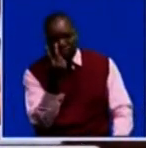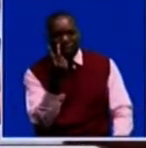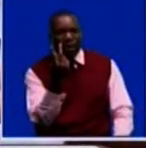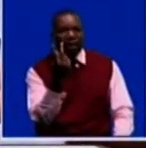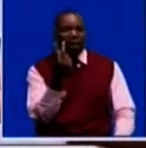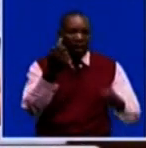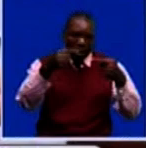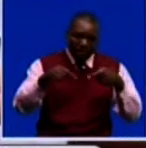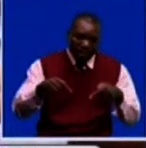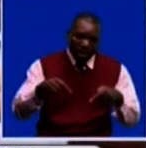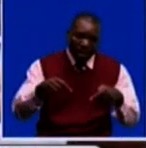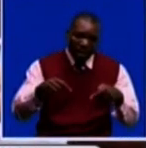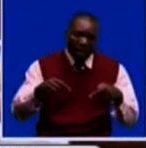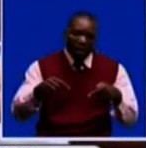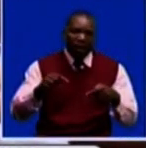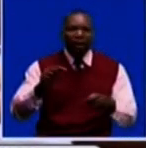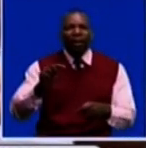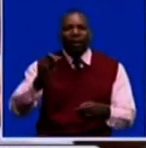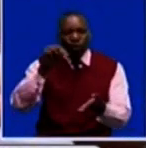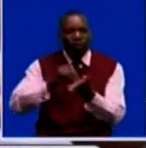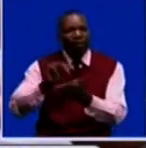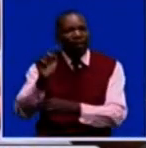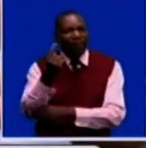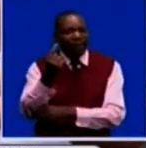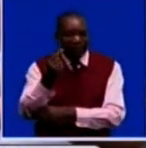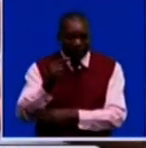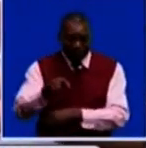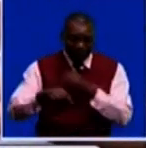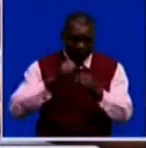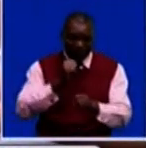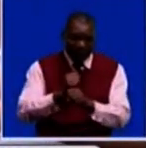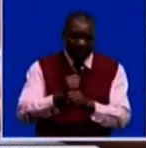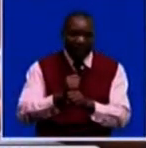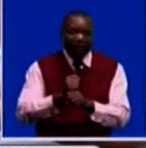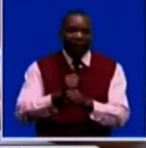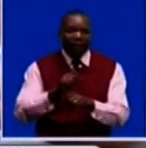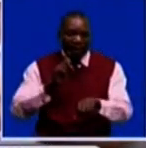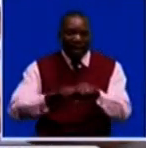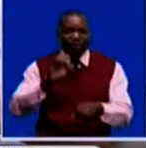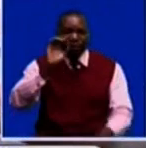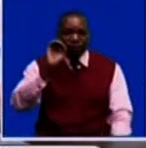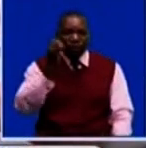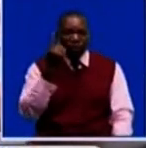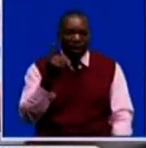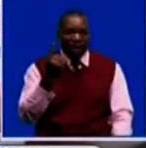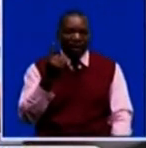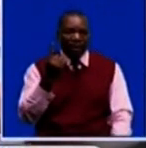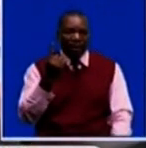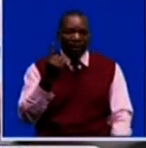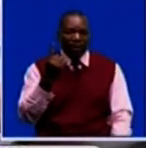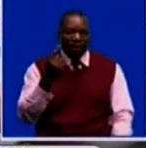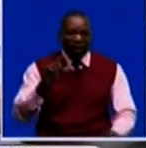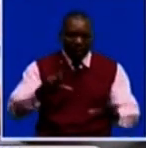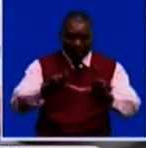that took place on 1st November 2018 at 01 at Lake